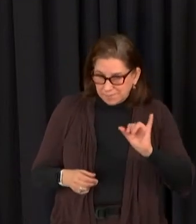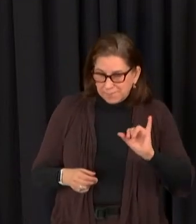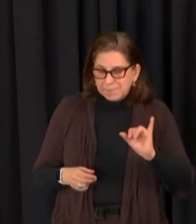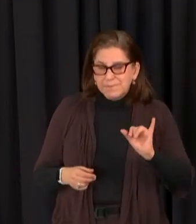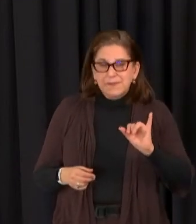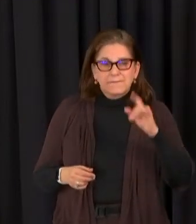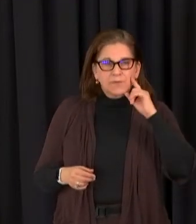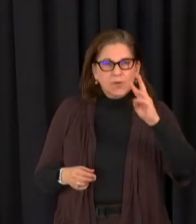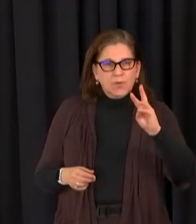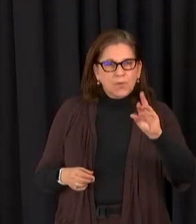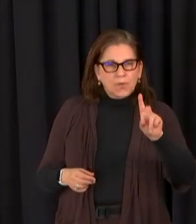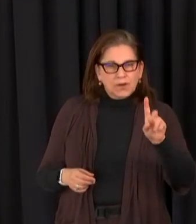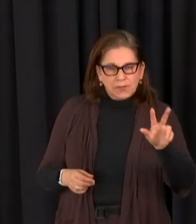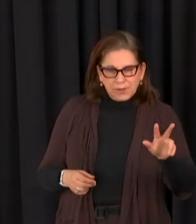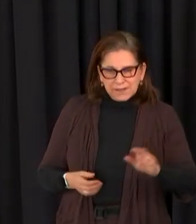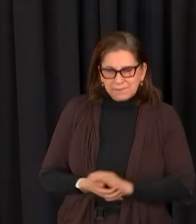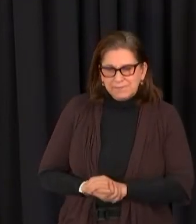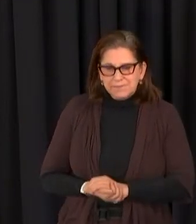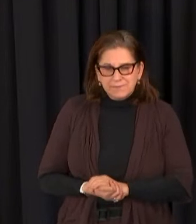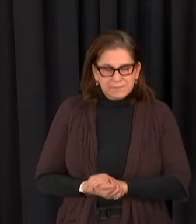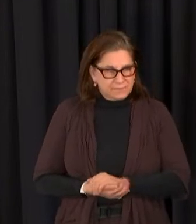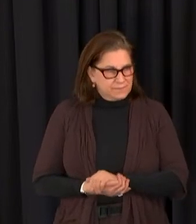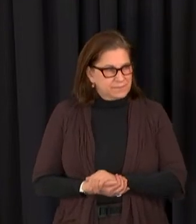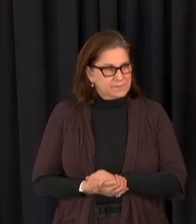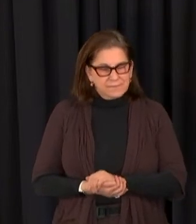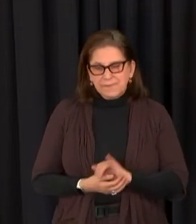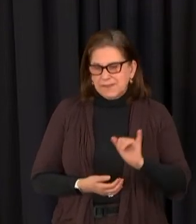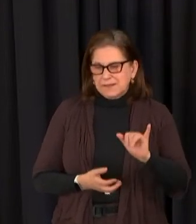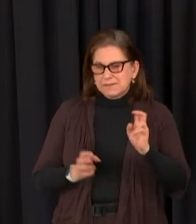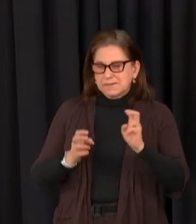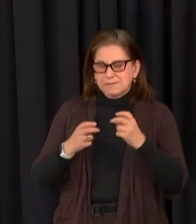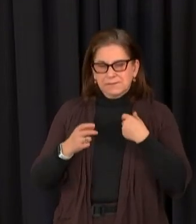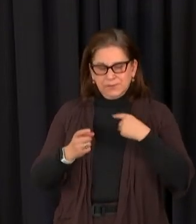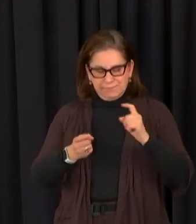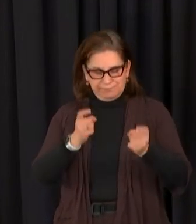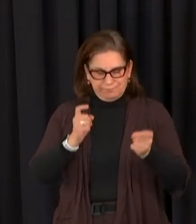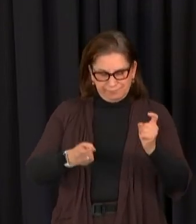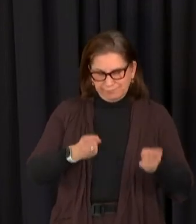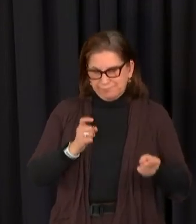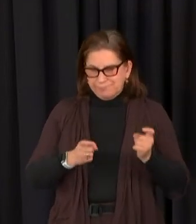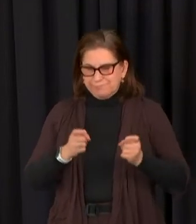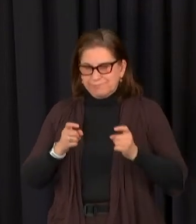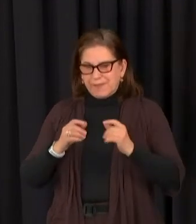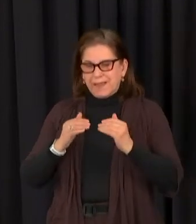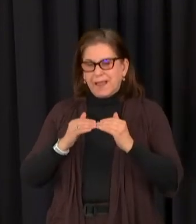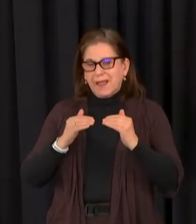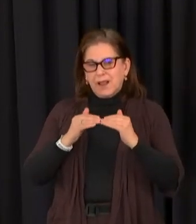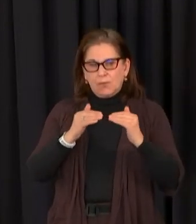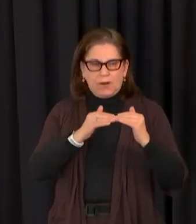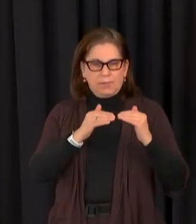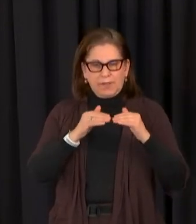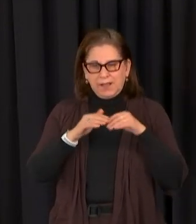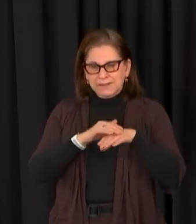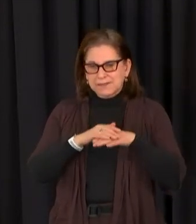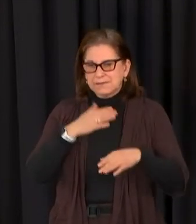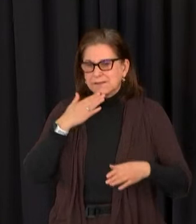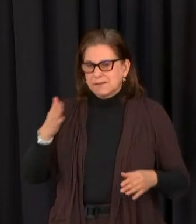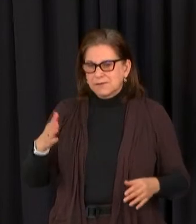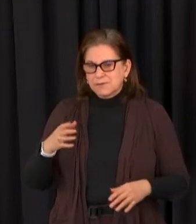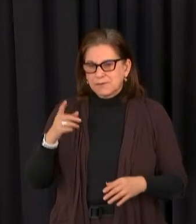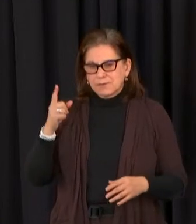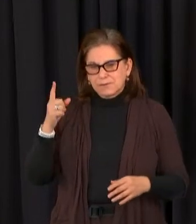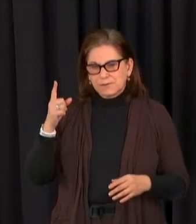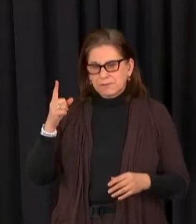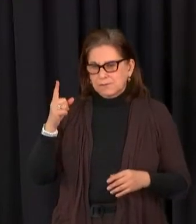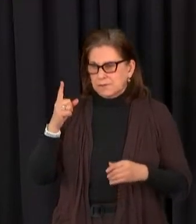3. So those are the types of things that we continue to adjust the system to ensure that there is equitable access. Thank you. And then